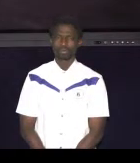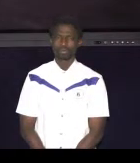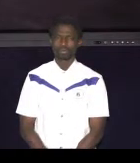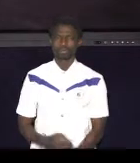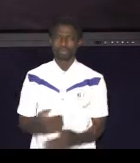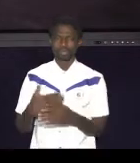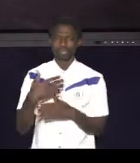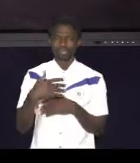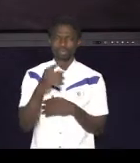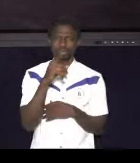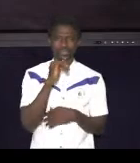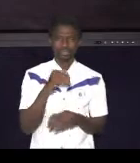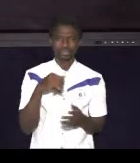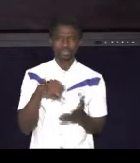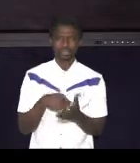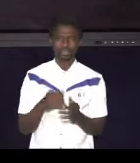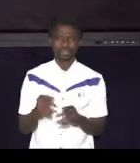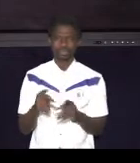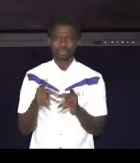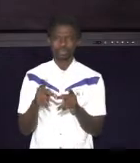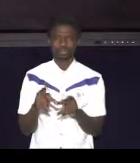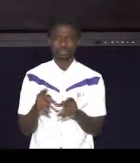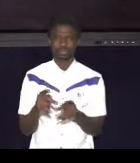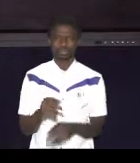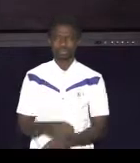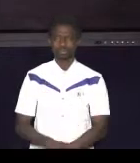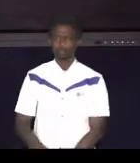Now, next one is it promotes quick react.